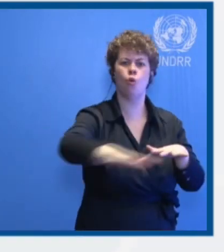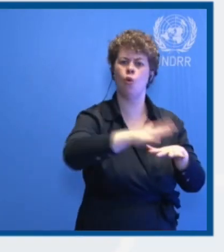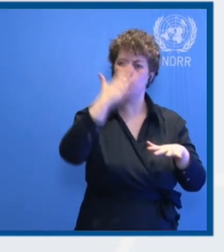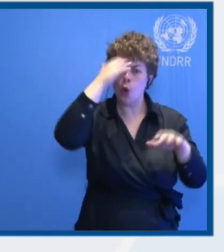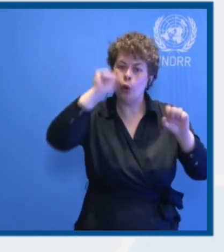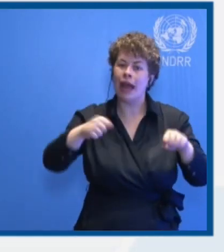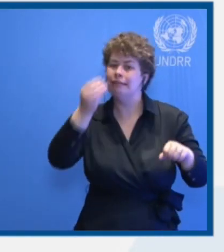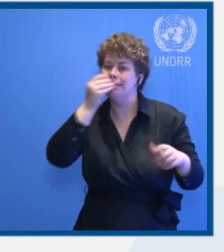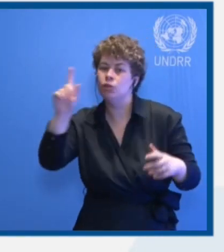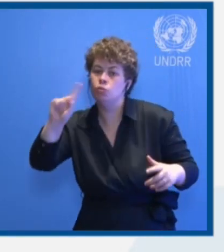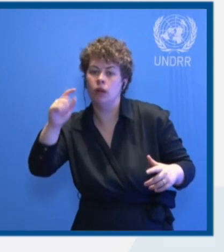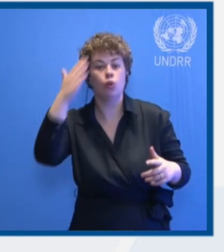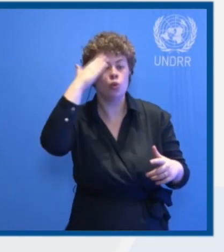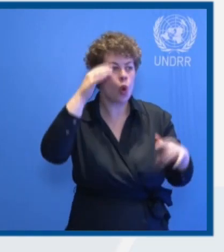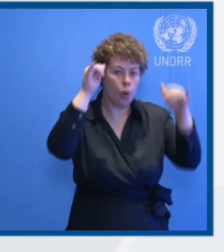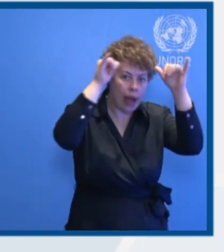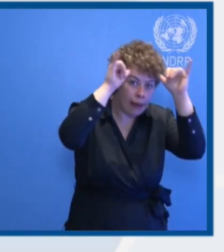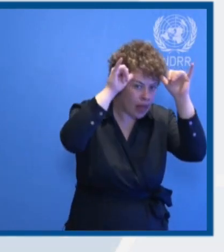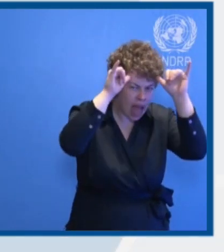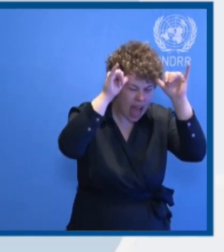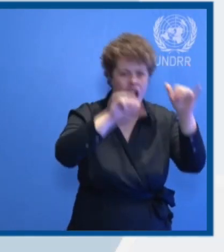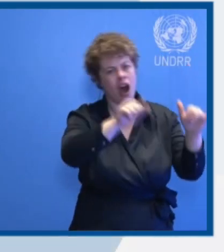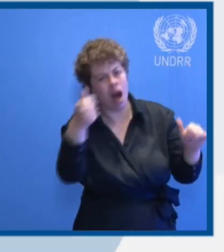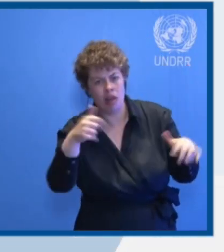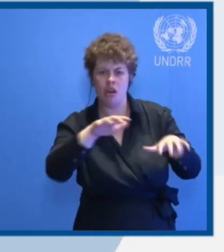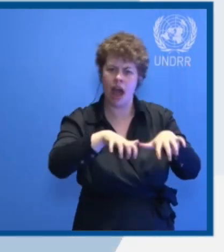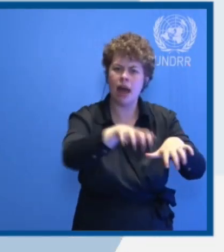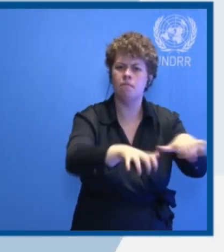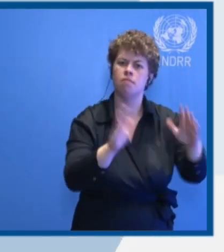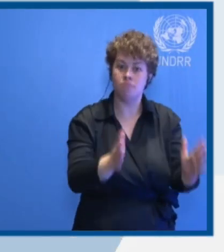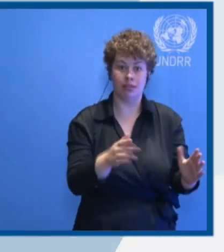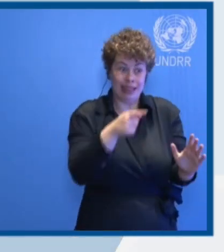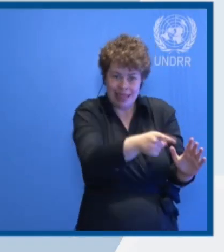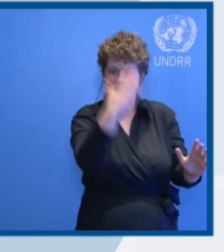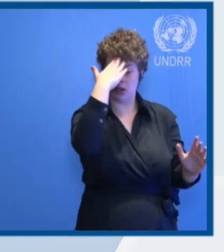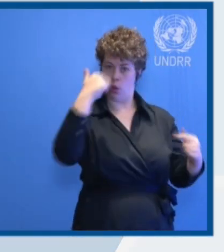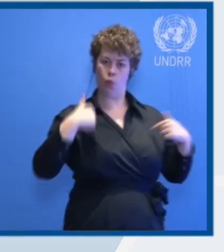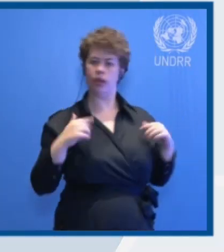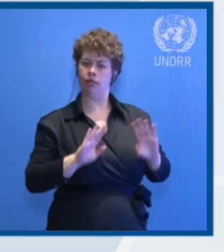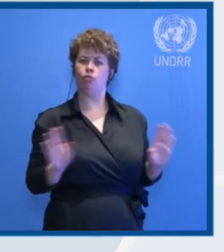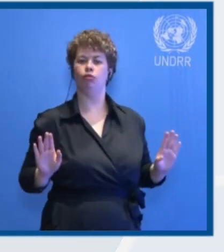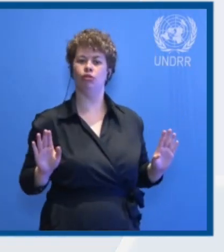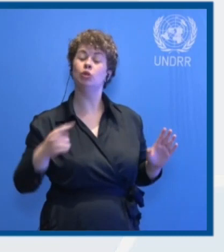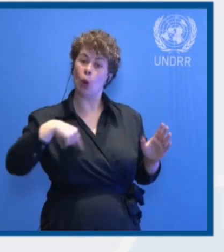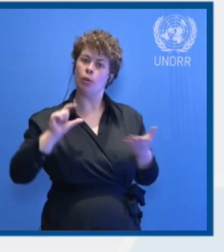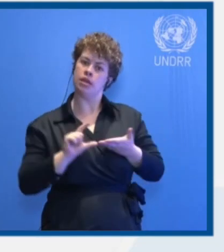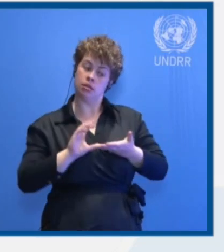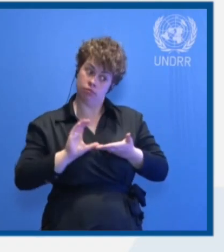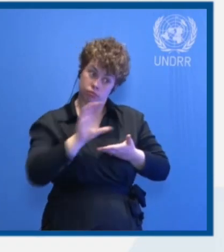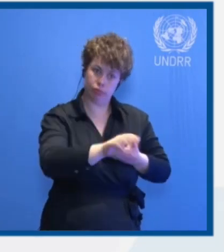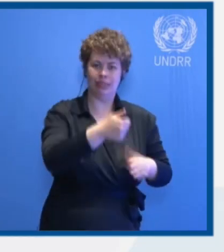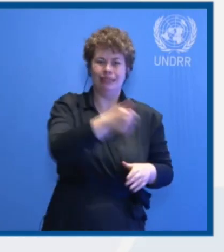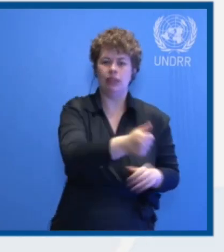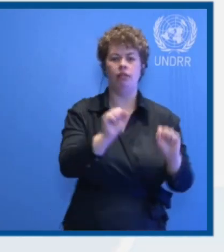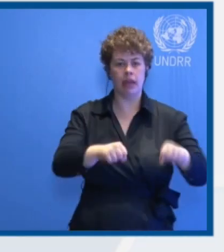it's a strategic way to restore the land based on our landscape approach, as I mentioned. Thank you.